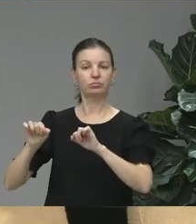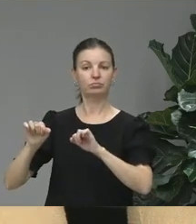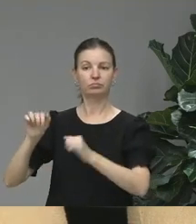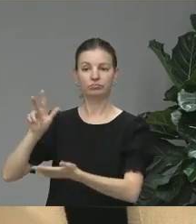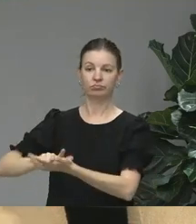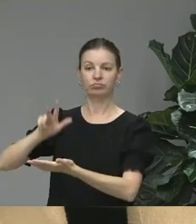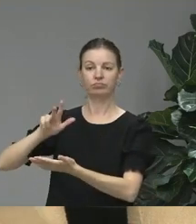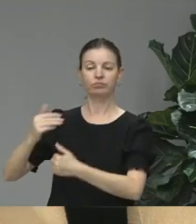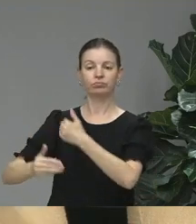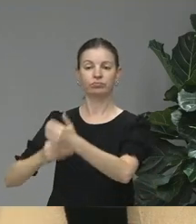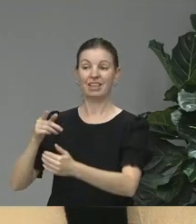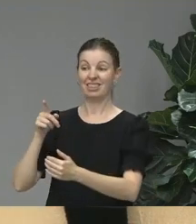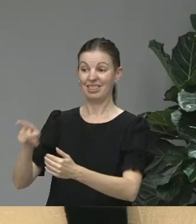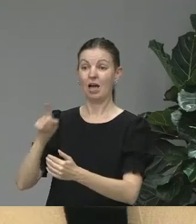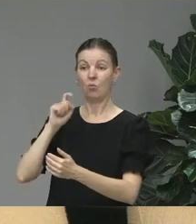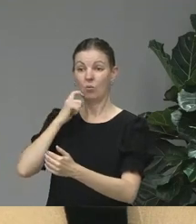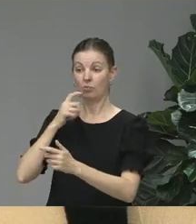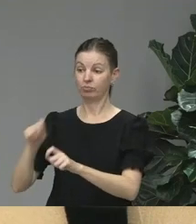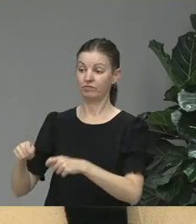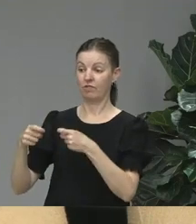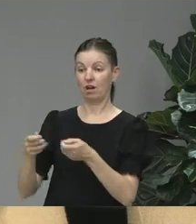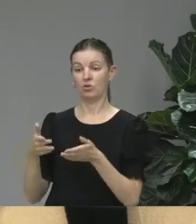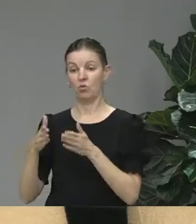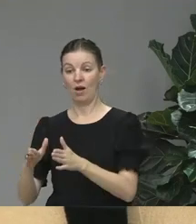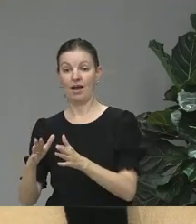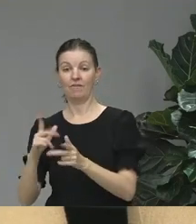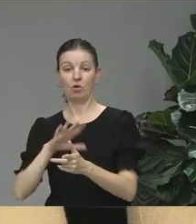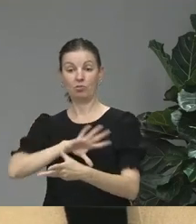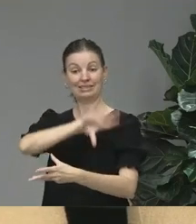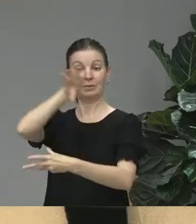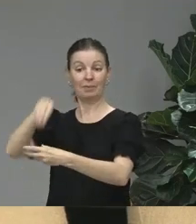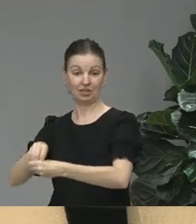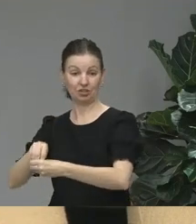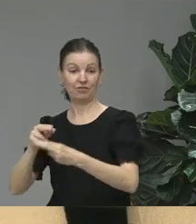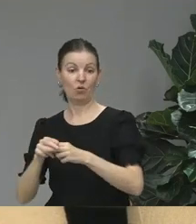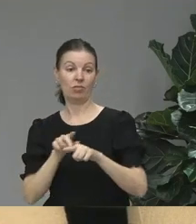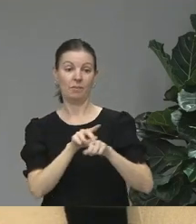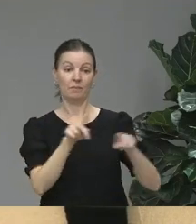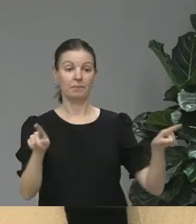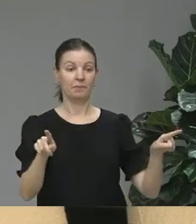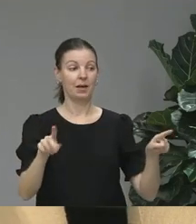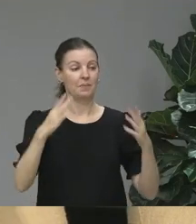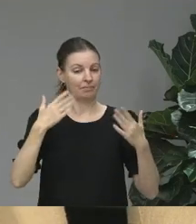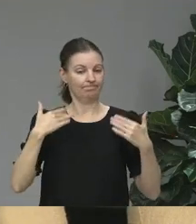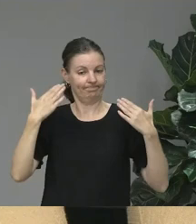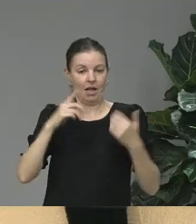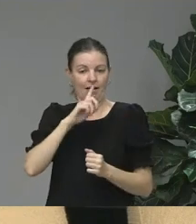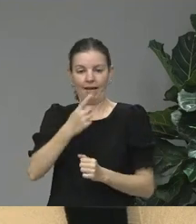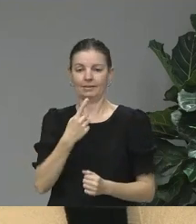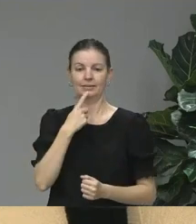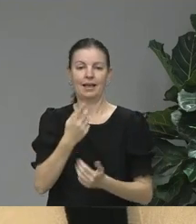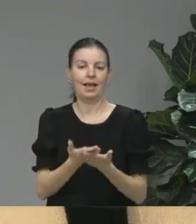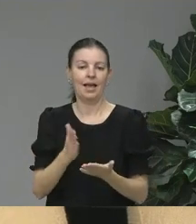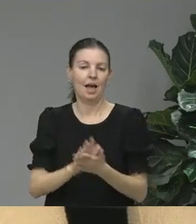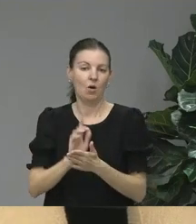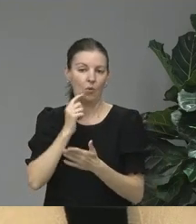a vehicle through which that participation duty could be fulfilled. But it's not for me to say how that would work. Part